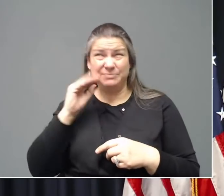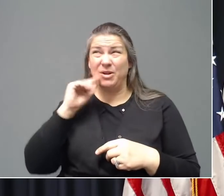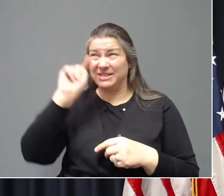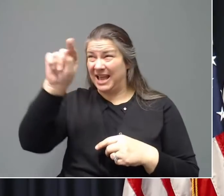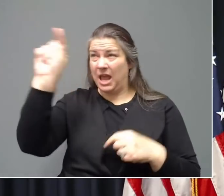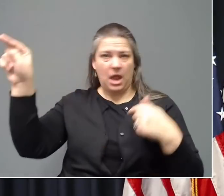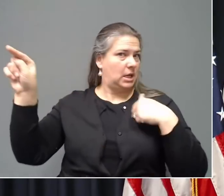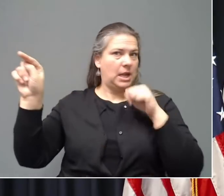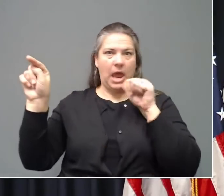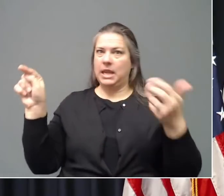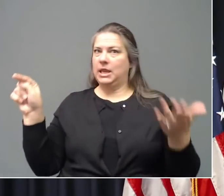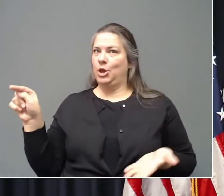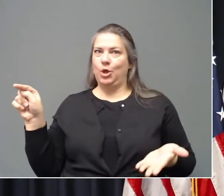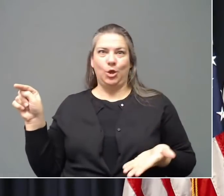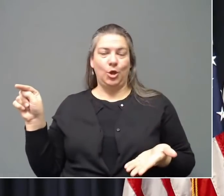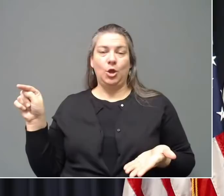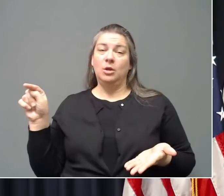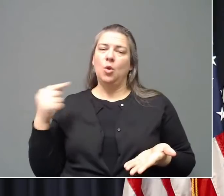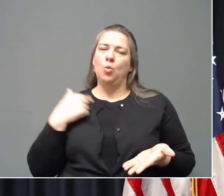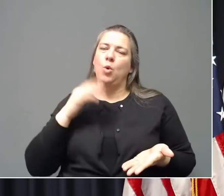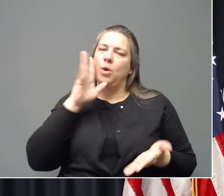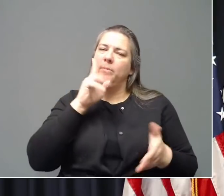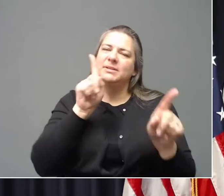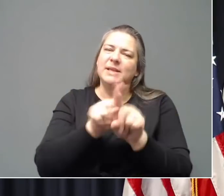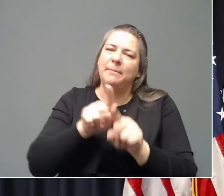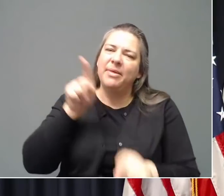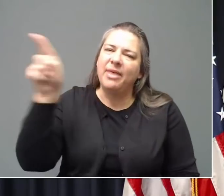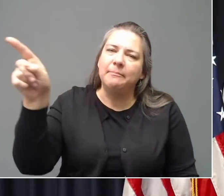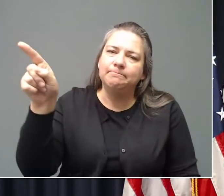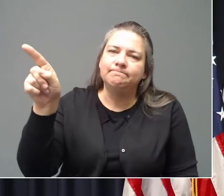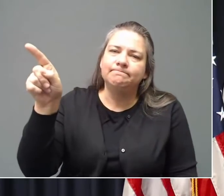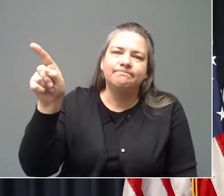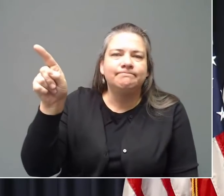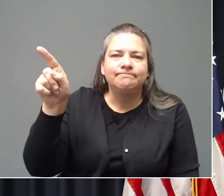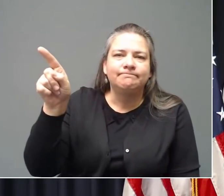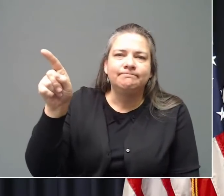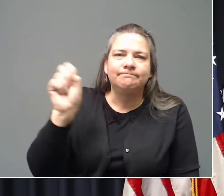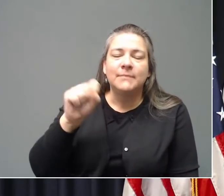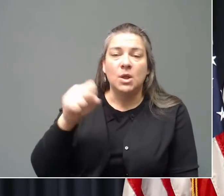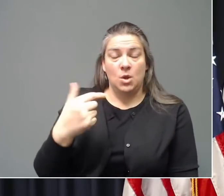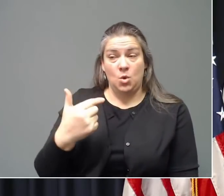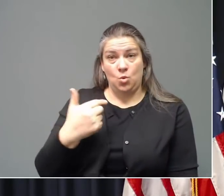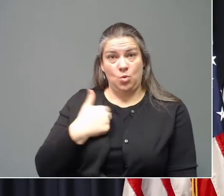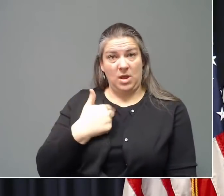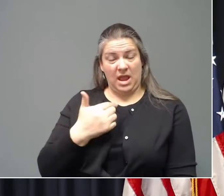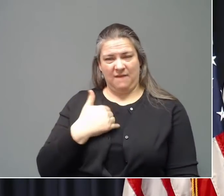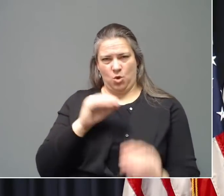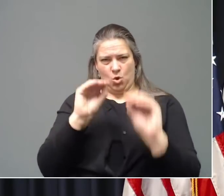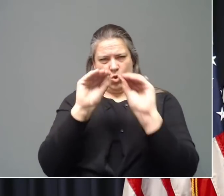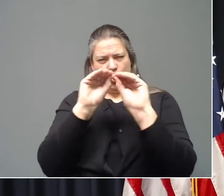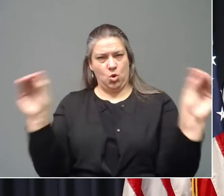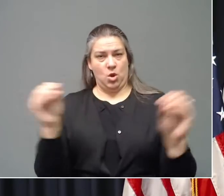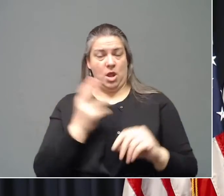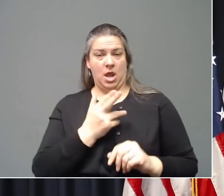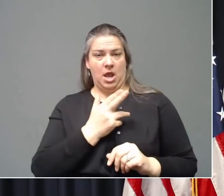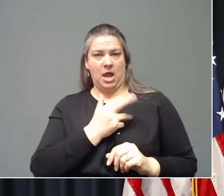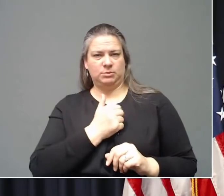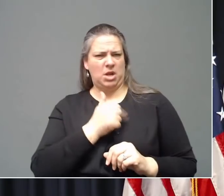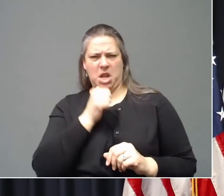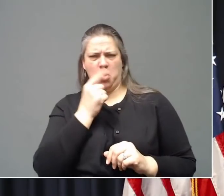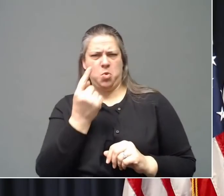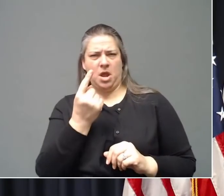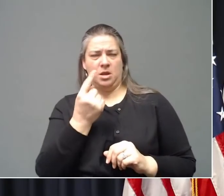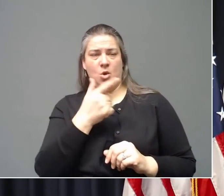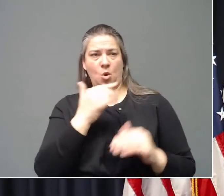I'm standing here today able to tell you we've not had a single hospital collapse or get overrun this entire